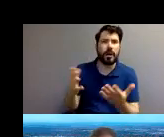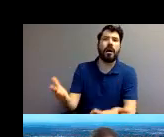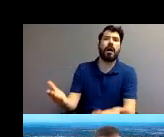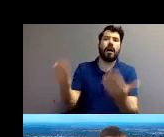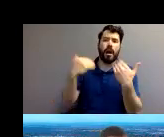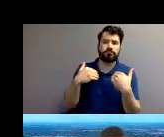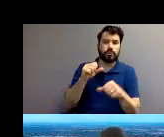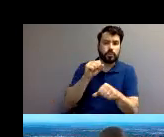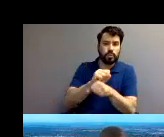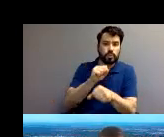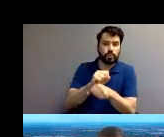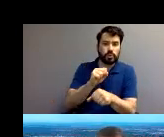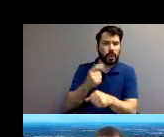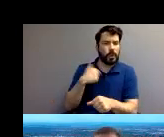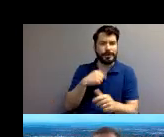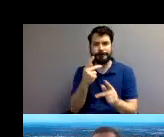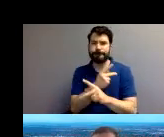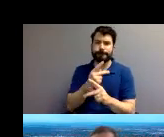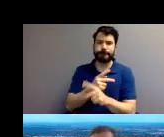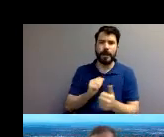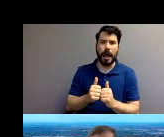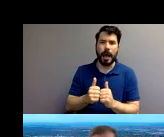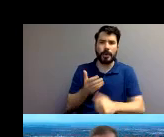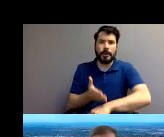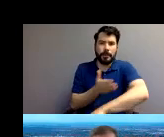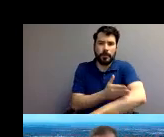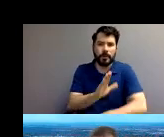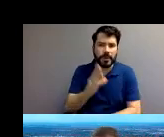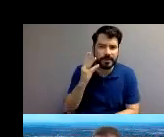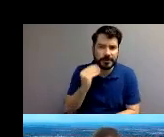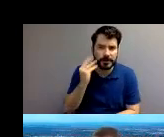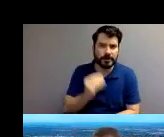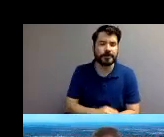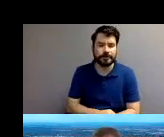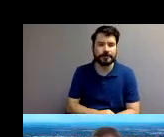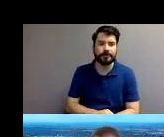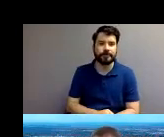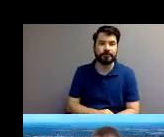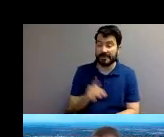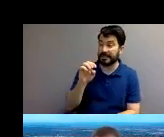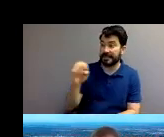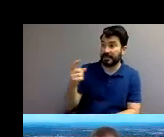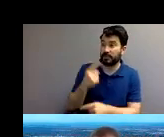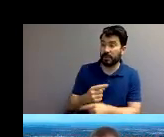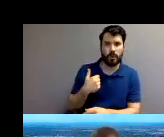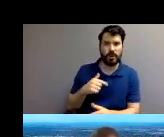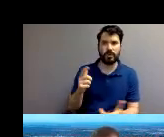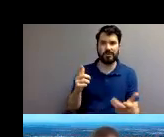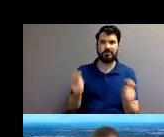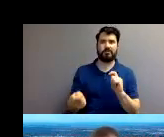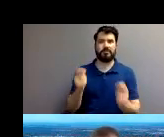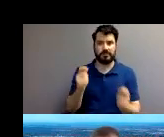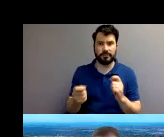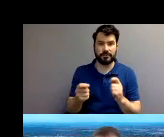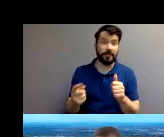identify opportunities to improve the overall work experience. I think we will iterate and adapt with time. We won't get it right